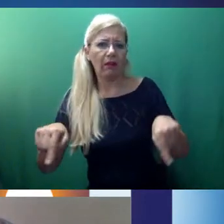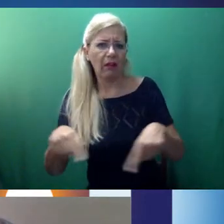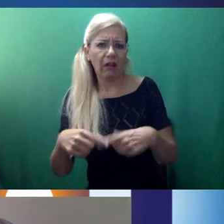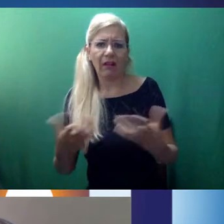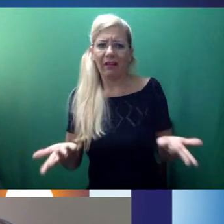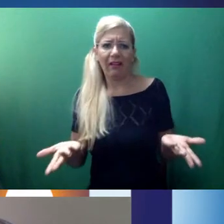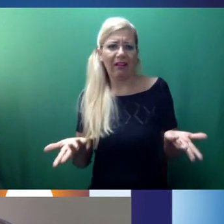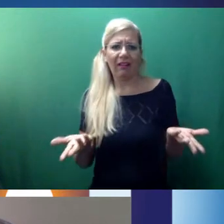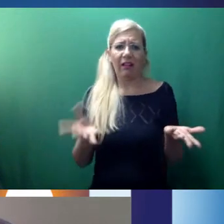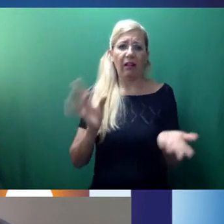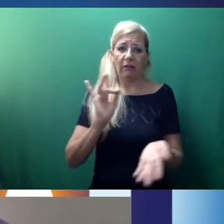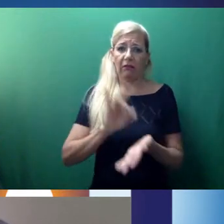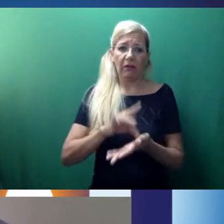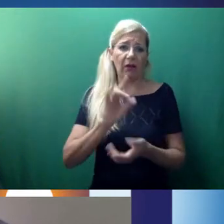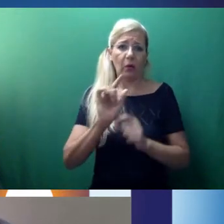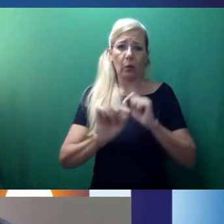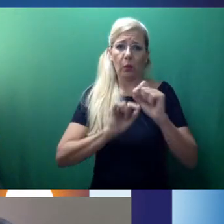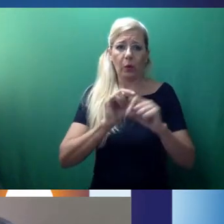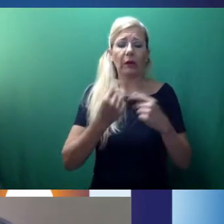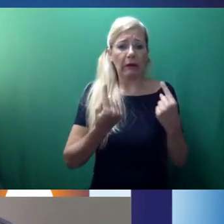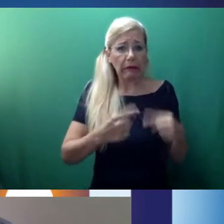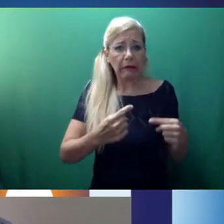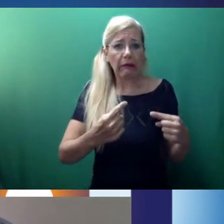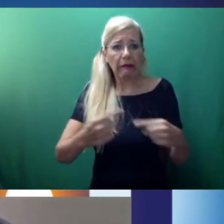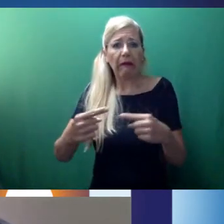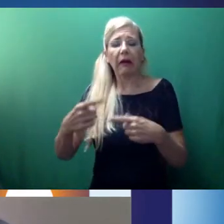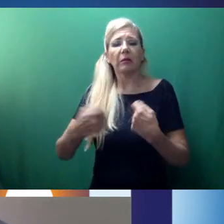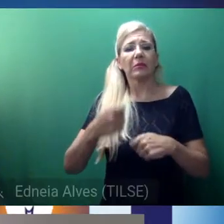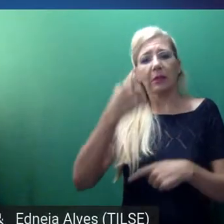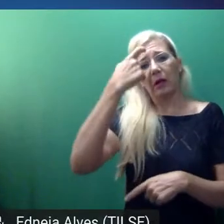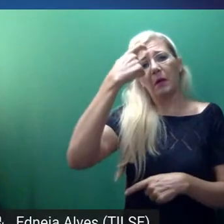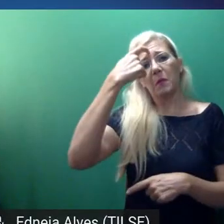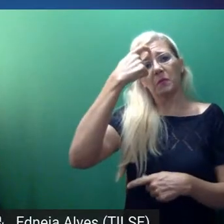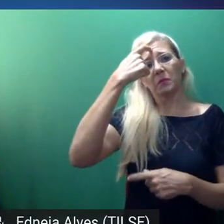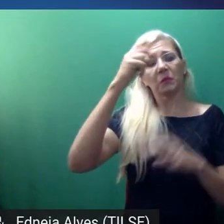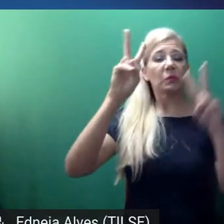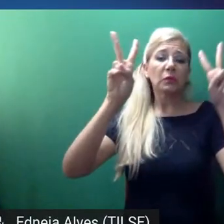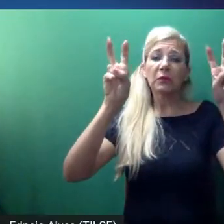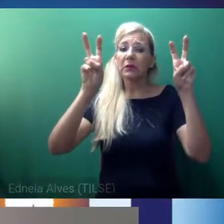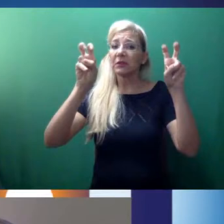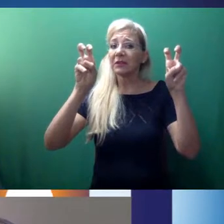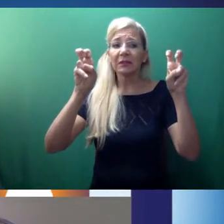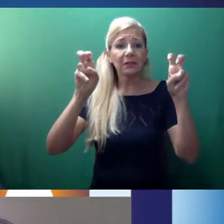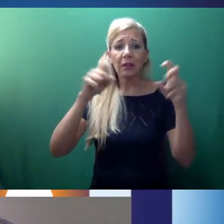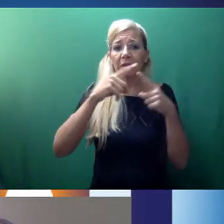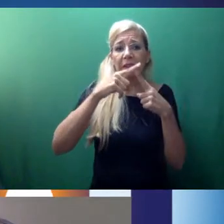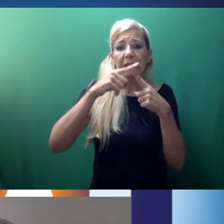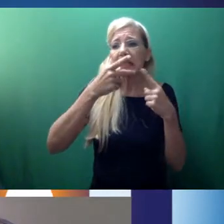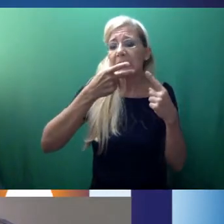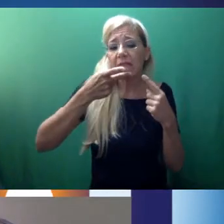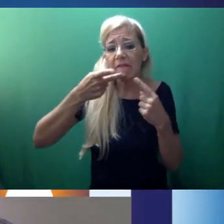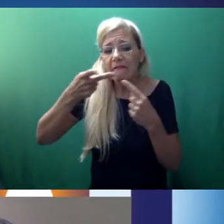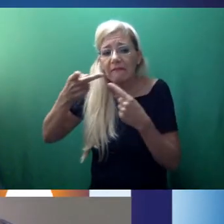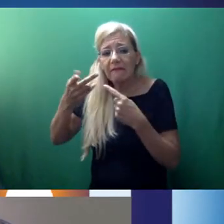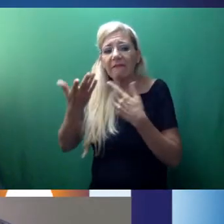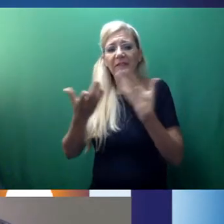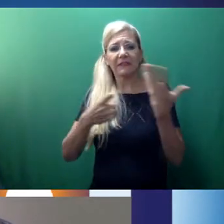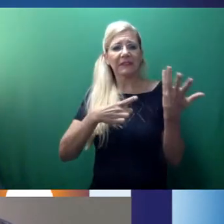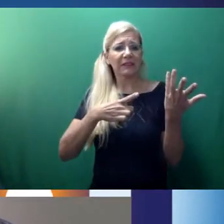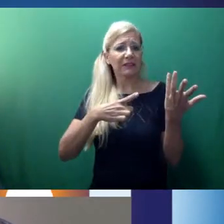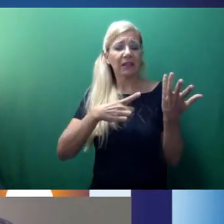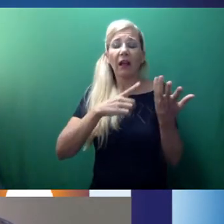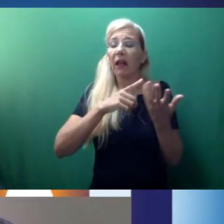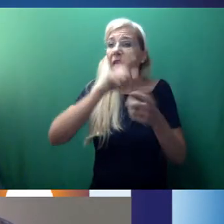it's really critical to be thinking about accents, and that everybody has an accent,